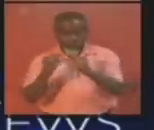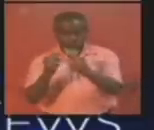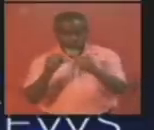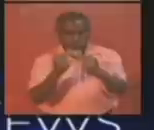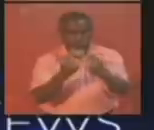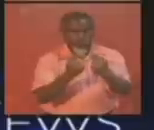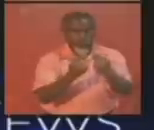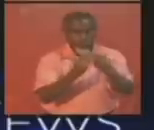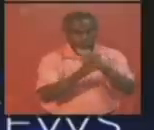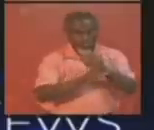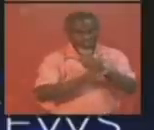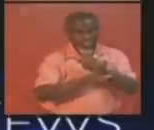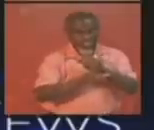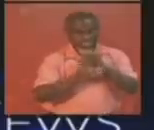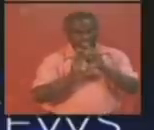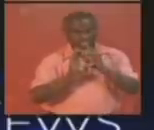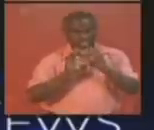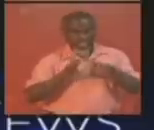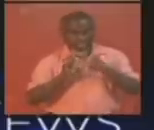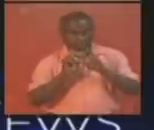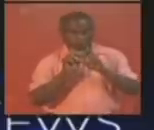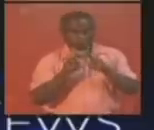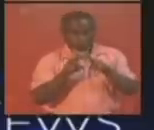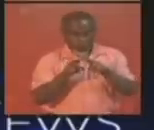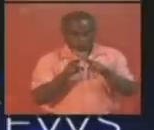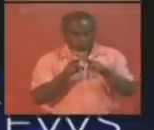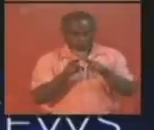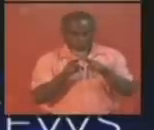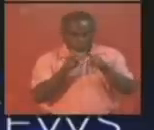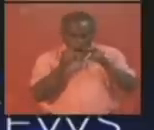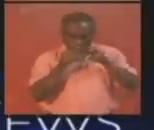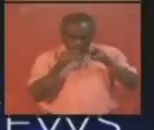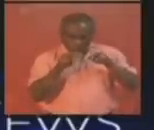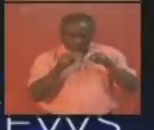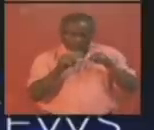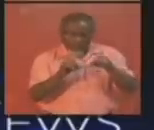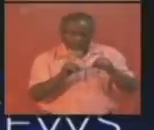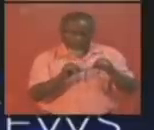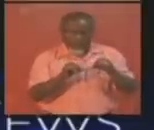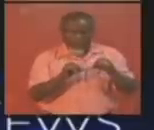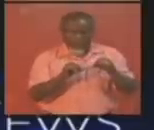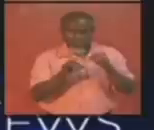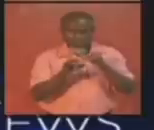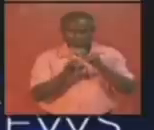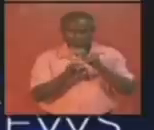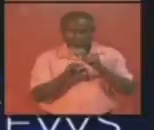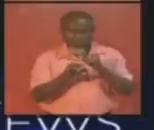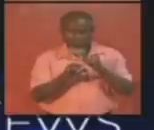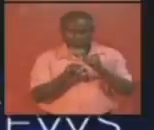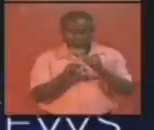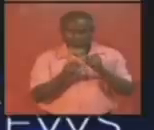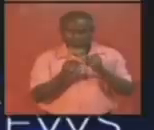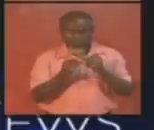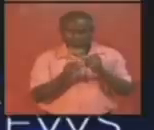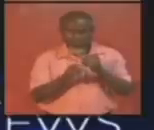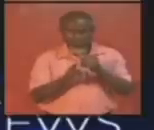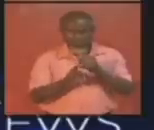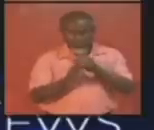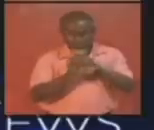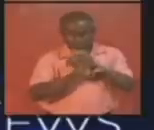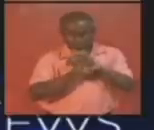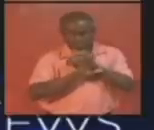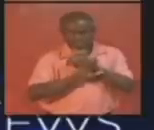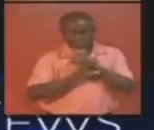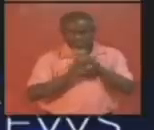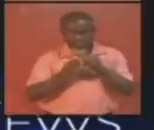the activities, the conservation groups in terms of the turtles can continue the activities and also earn a bit of income also. So